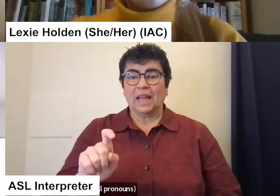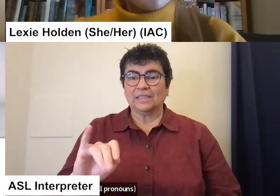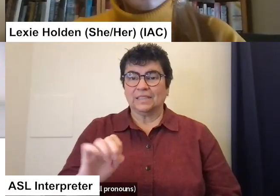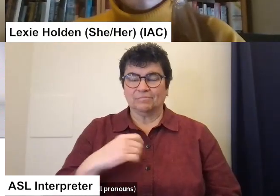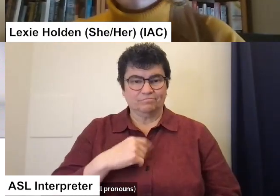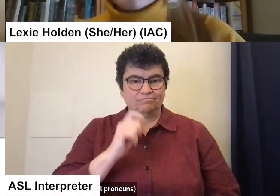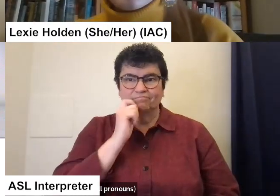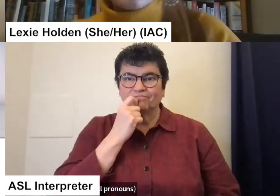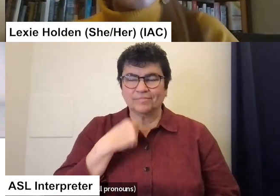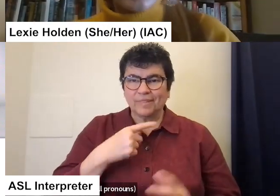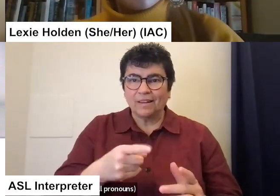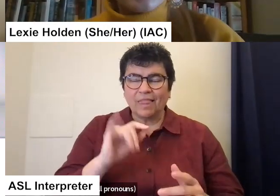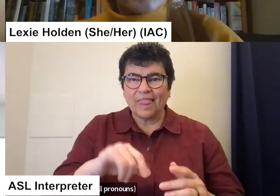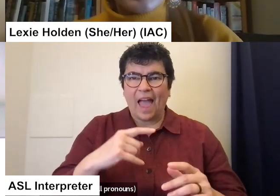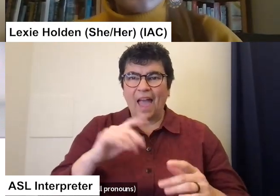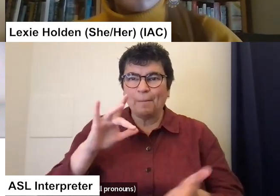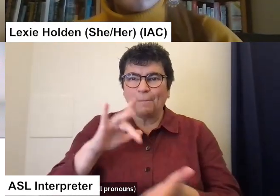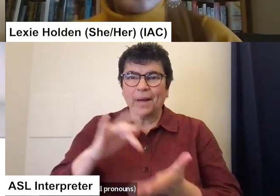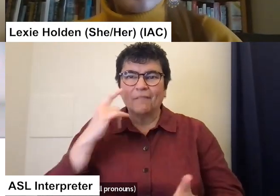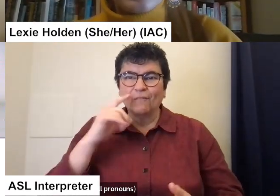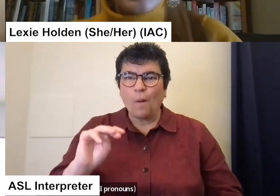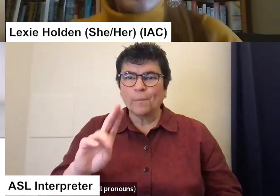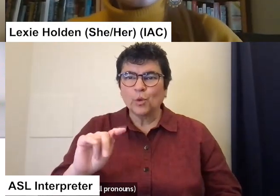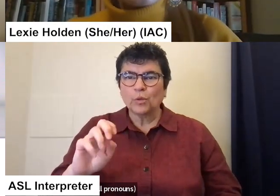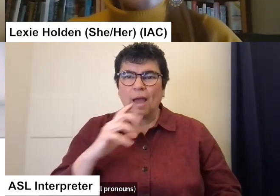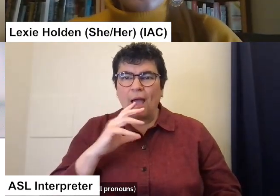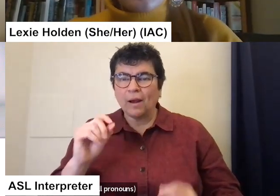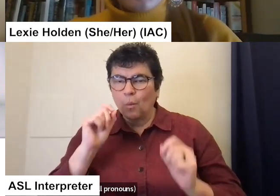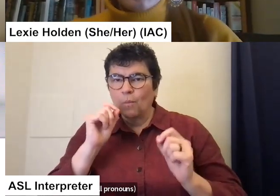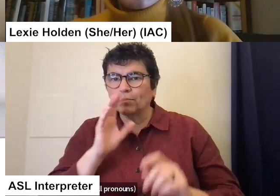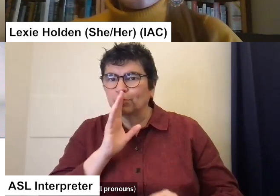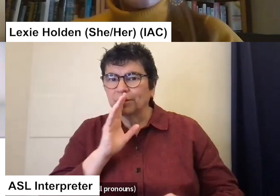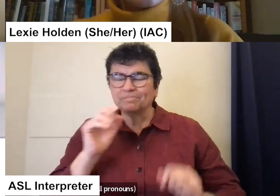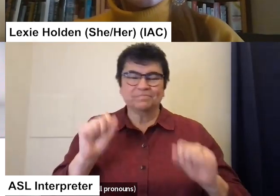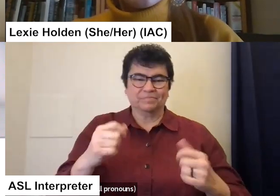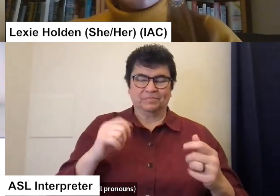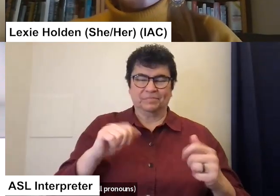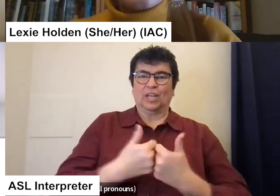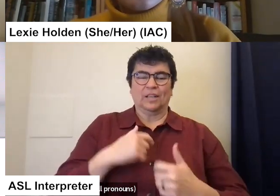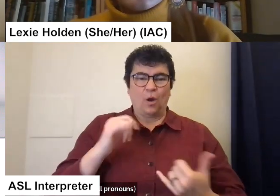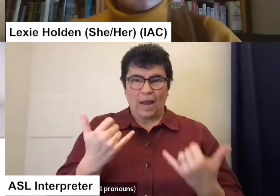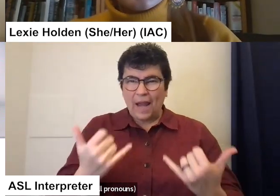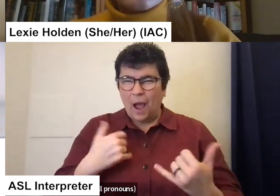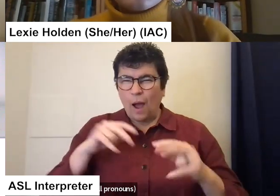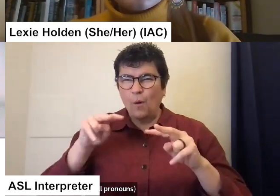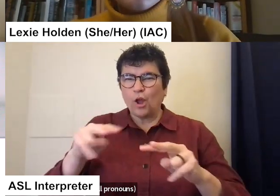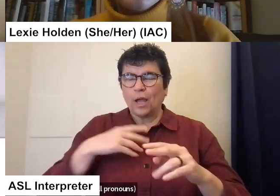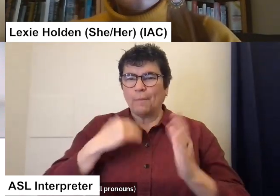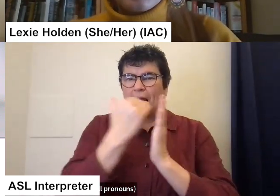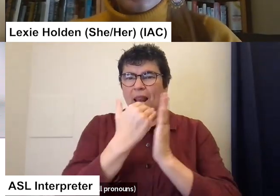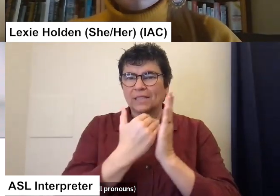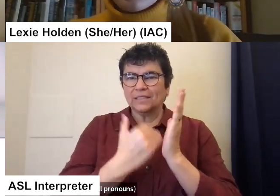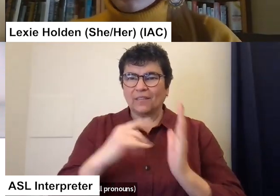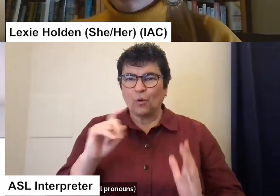Finding that mute button is challenging sometimes. So, okay, let me look at my list of questions and